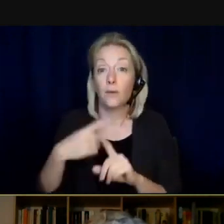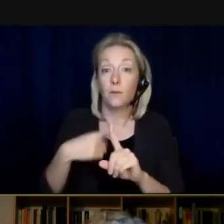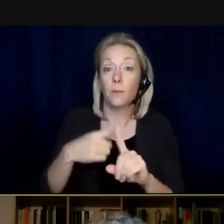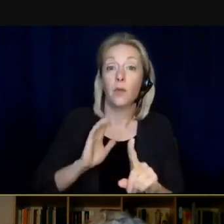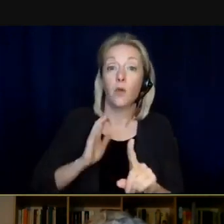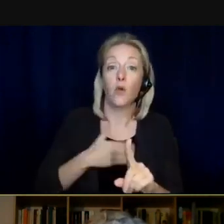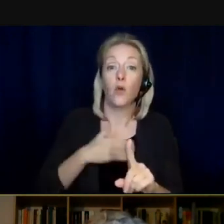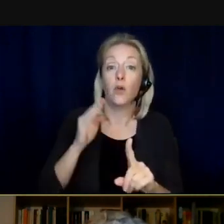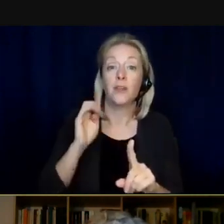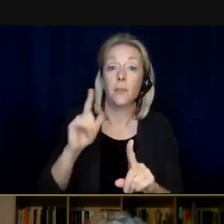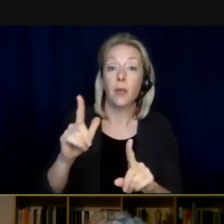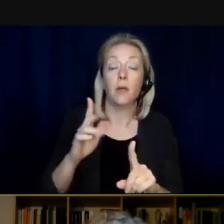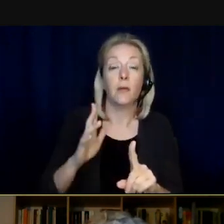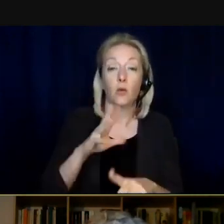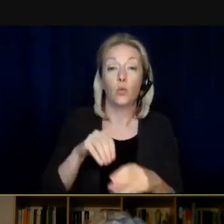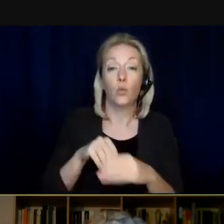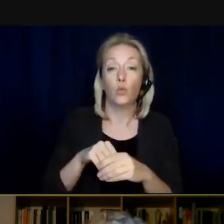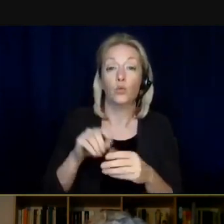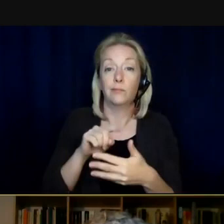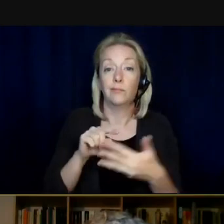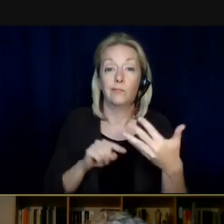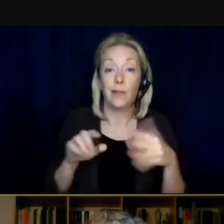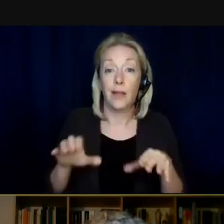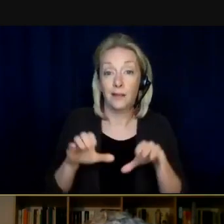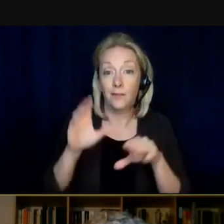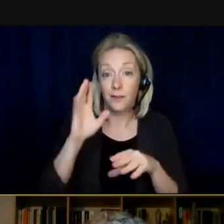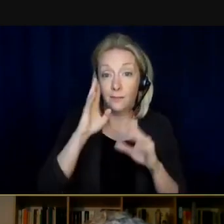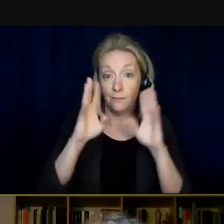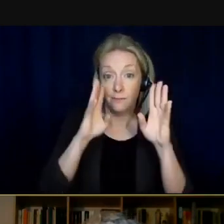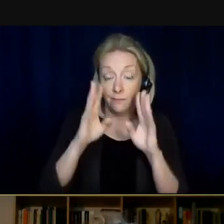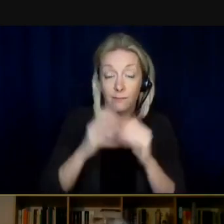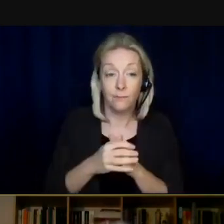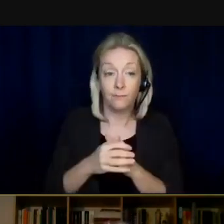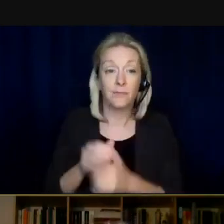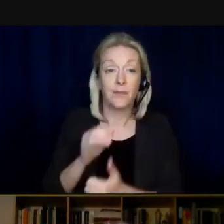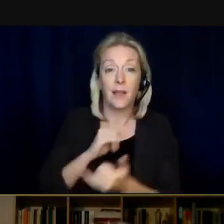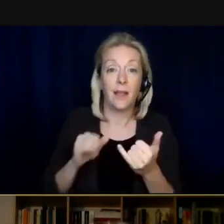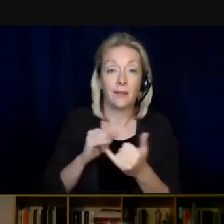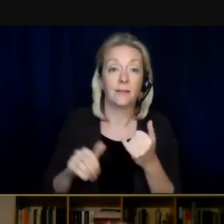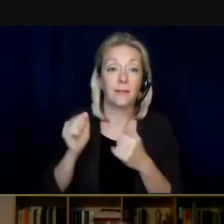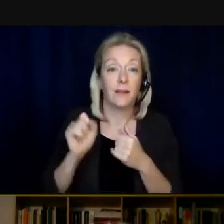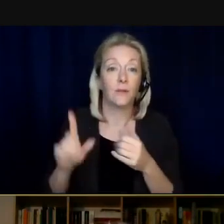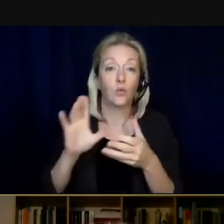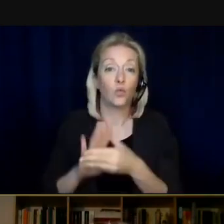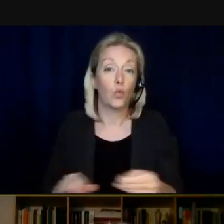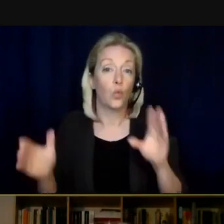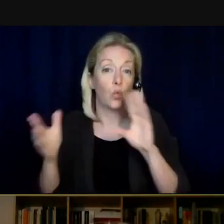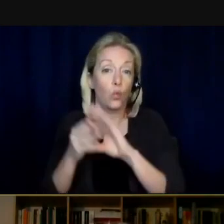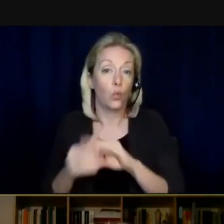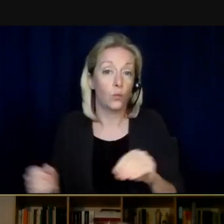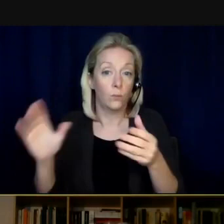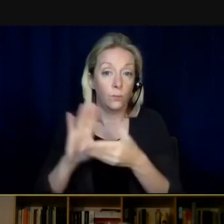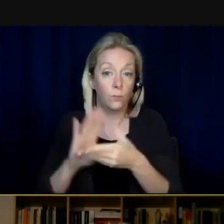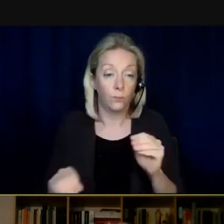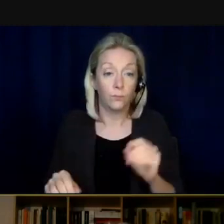The last part I want to show you is the stories. Now, we've been building